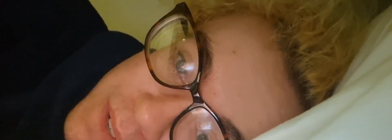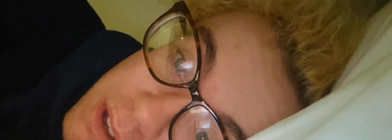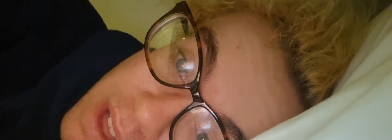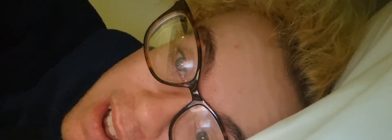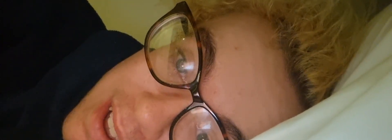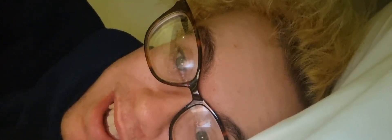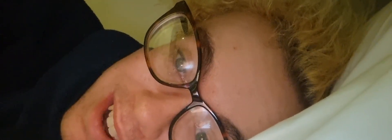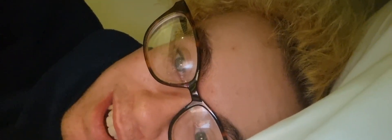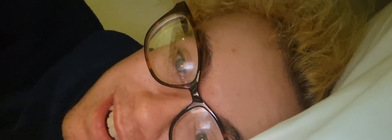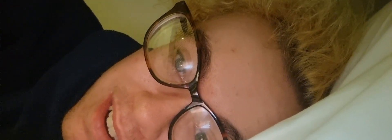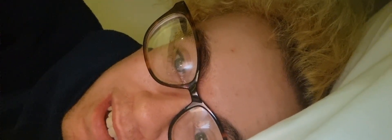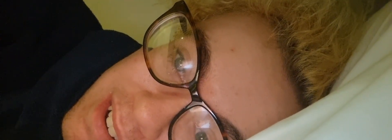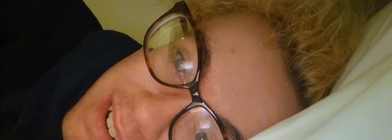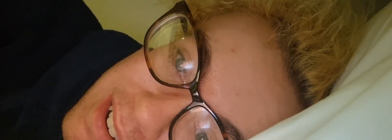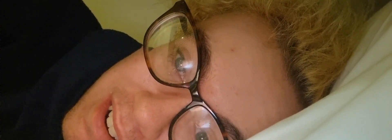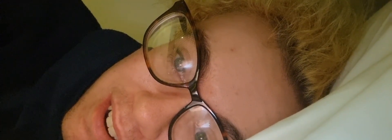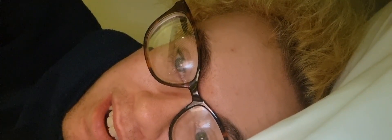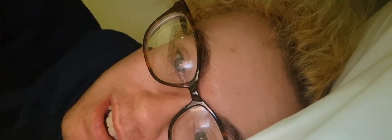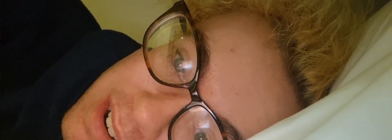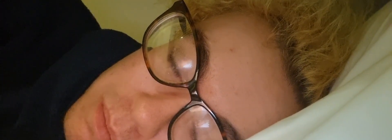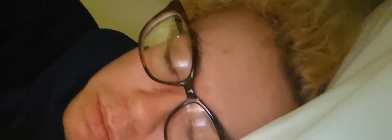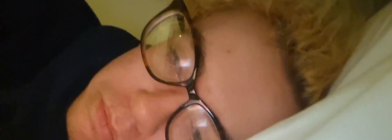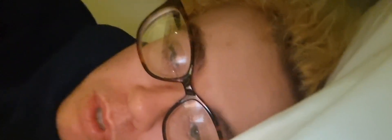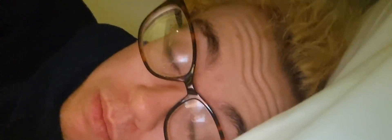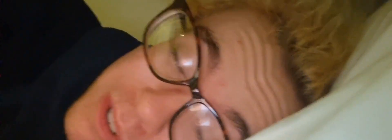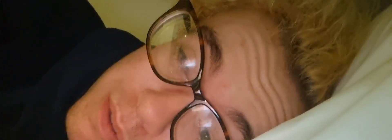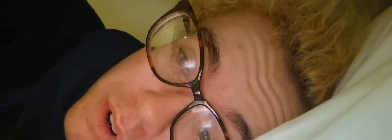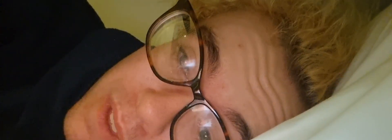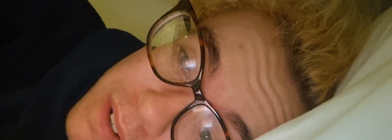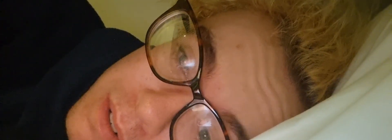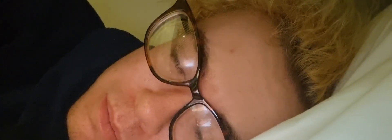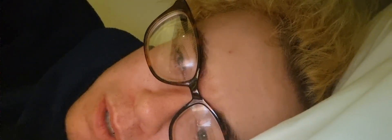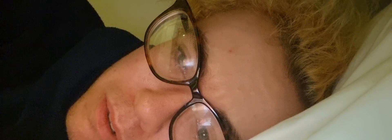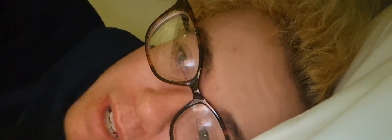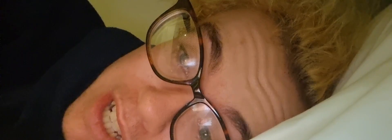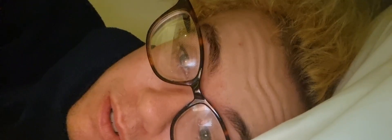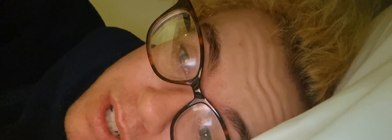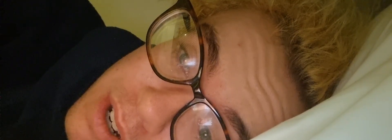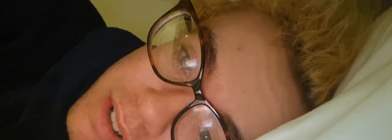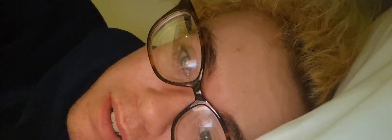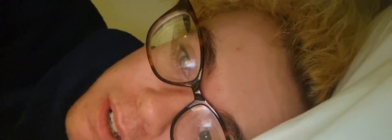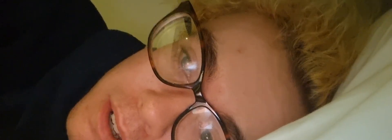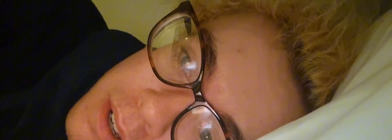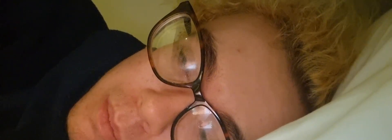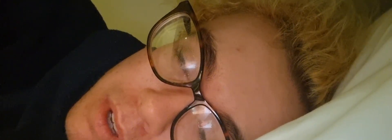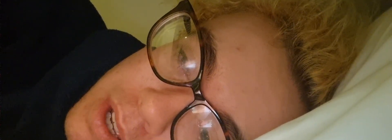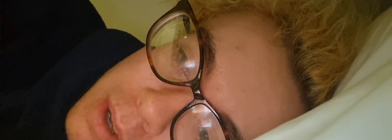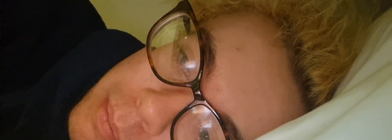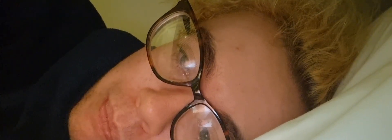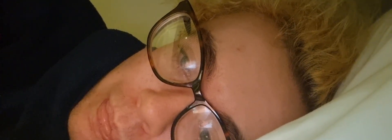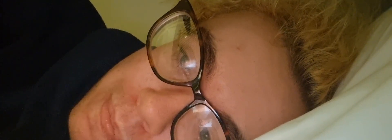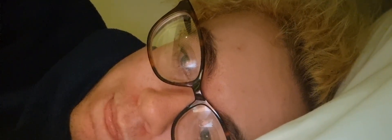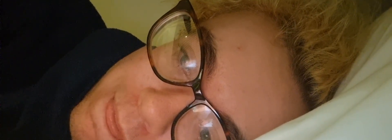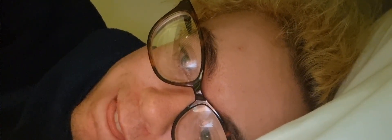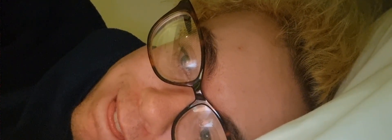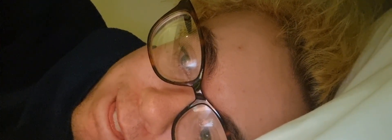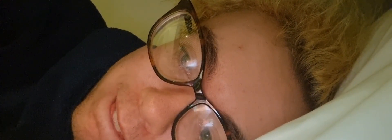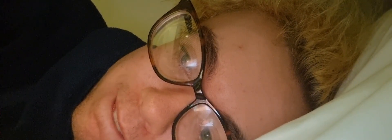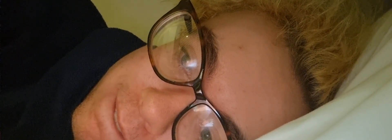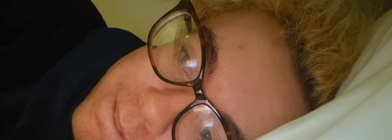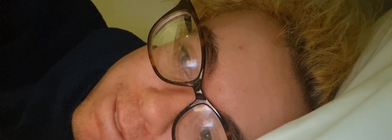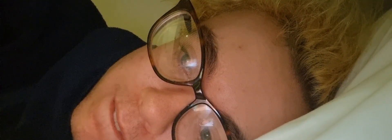Doesn't even feel that light. Well, probably because I'm not actually tired. But yeah.